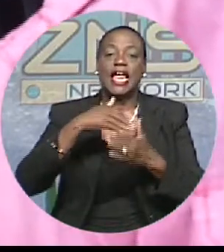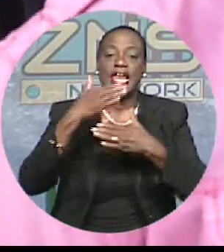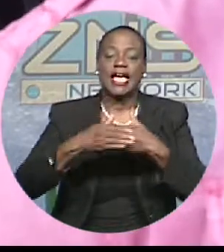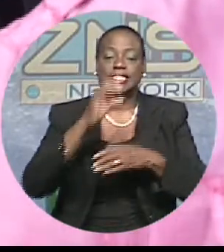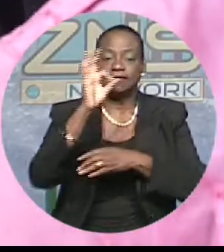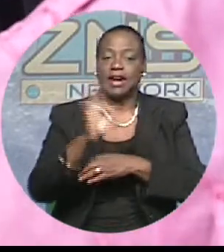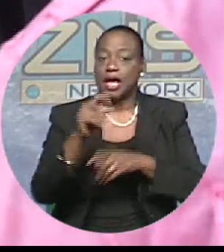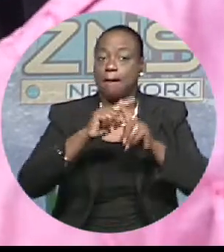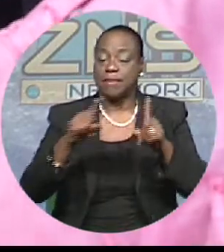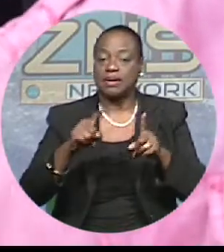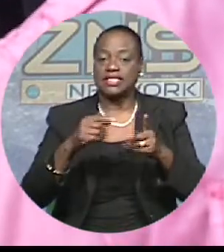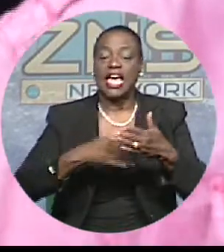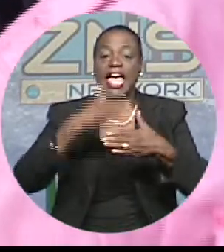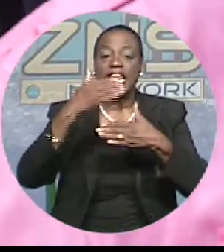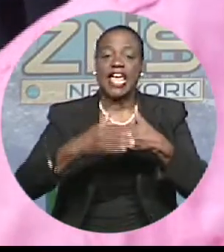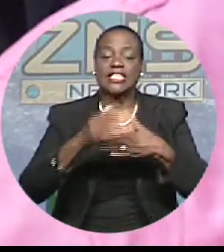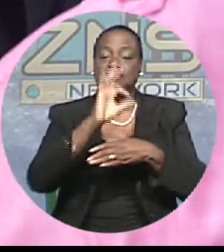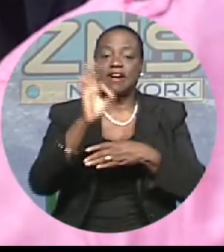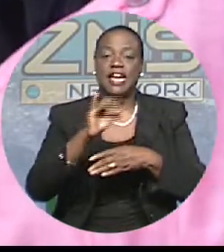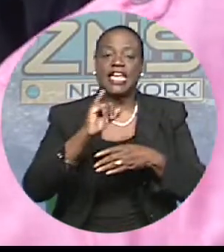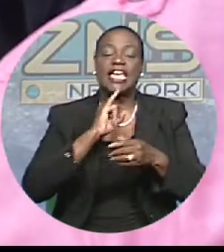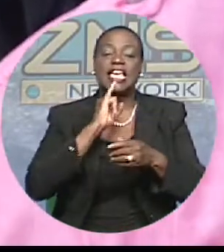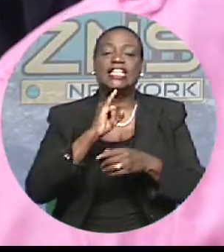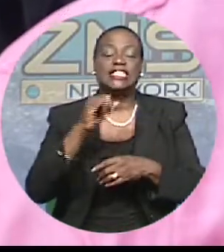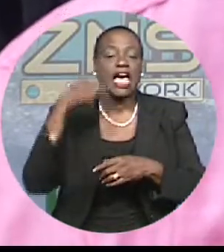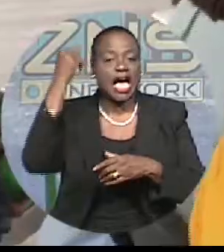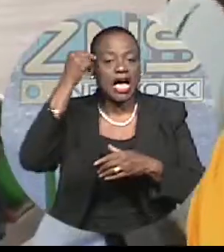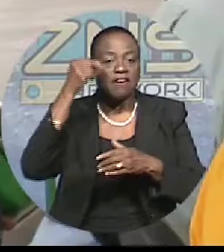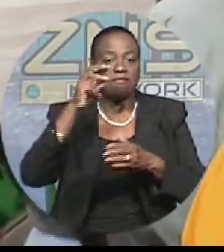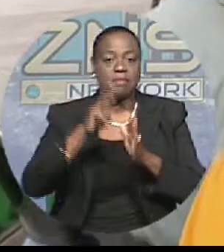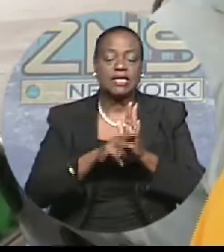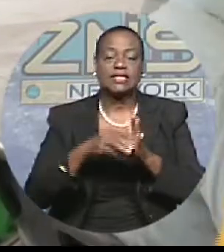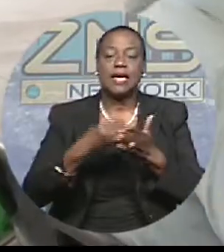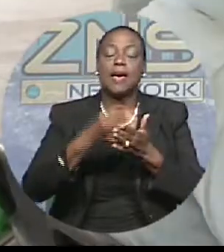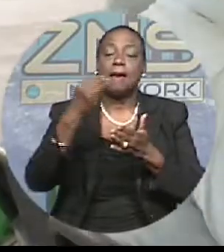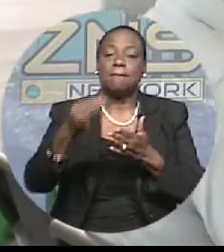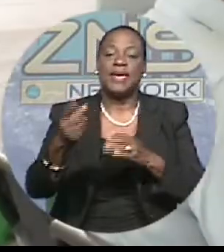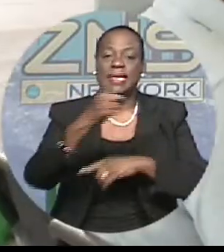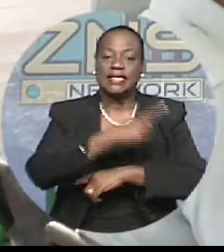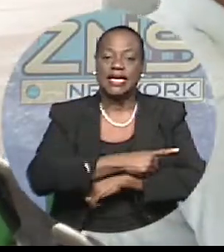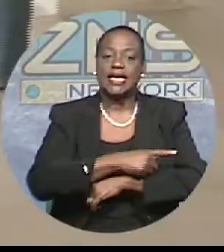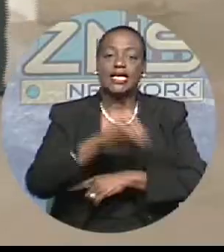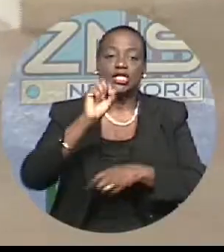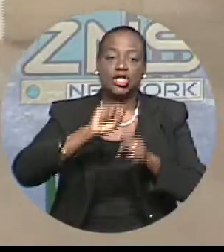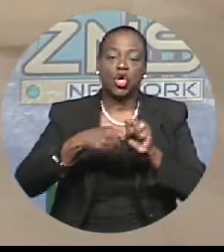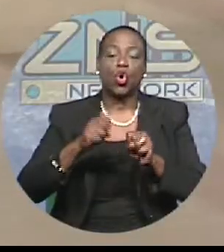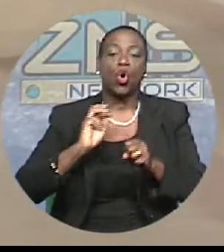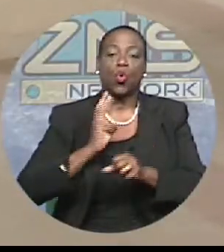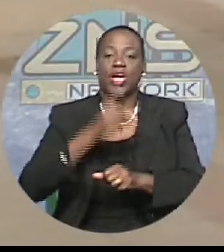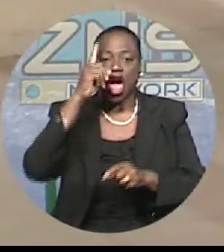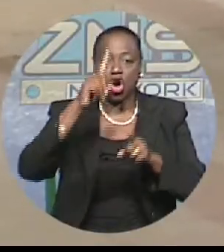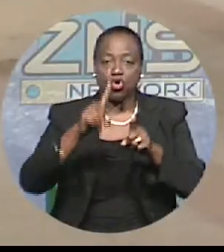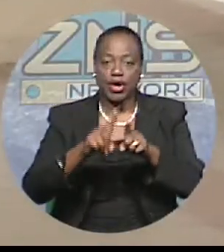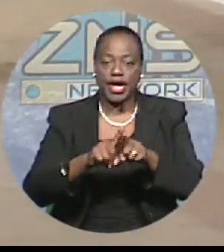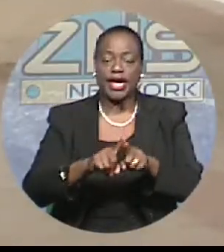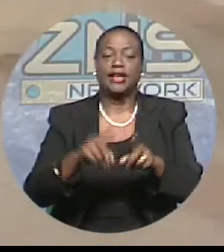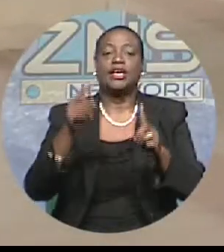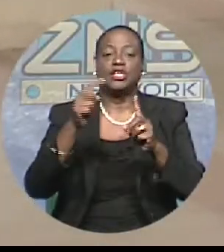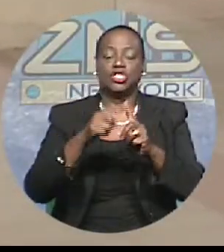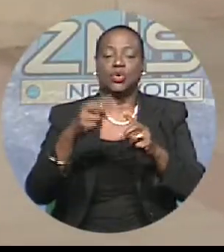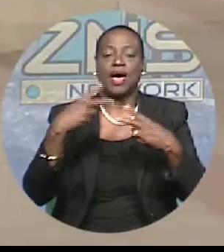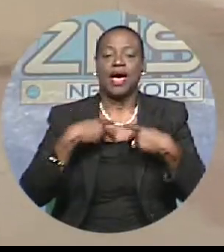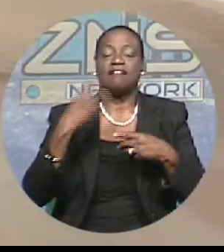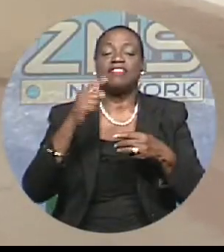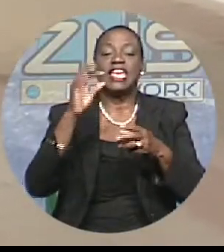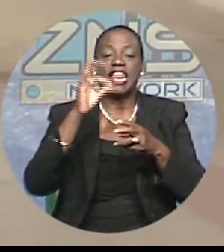payday and you don't get good response on government pay, he and I agreed in Grand Bahama that we'll do the elections this day, today, and have the AGM next week. He and